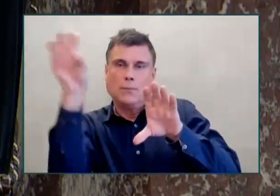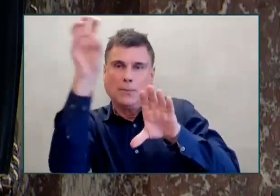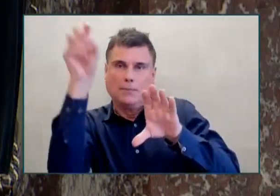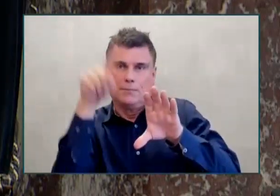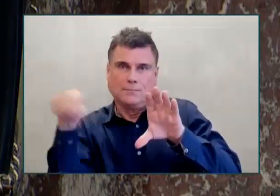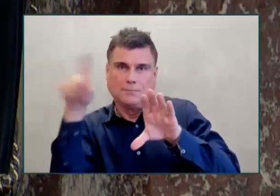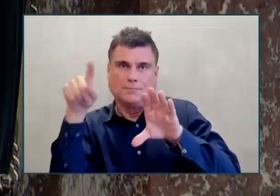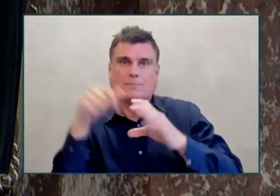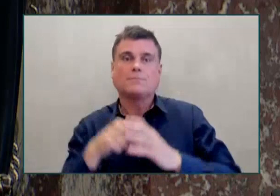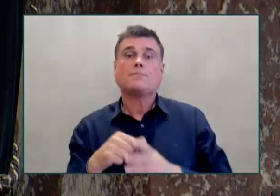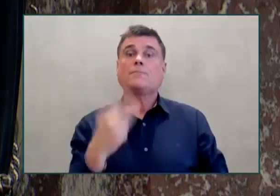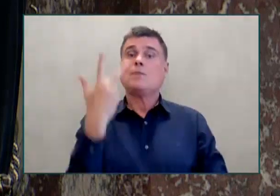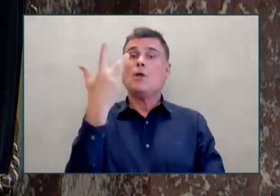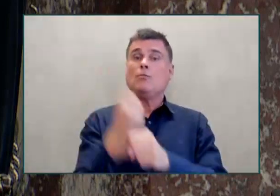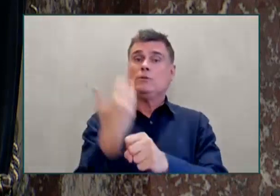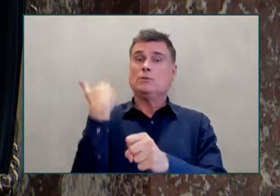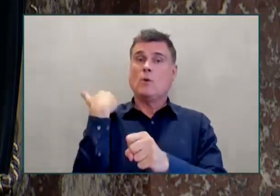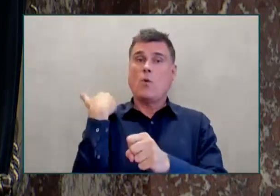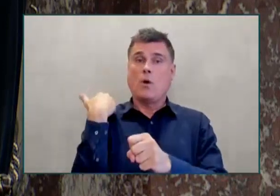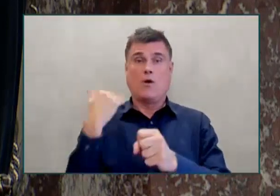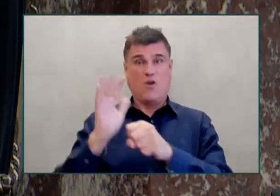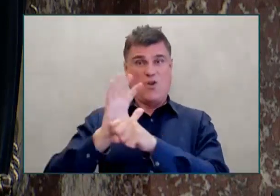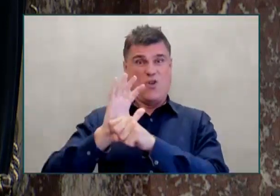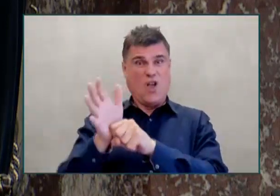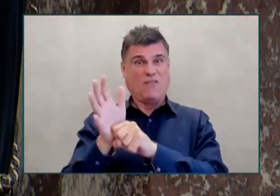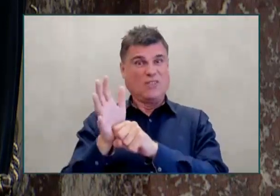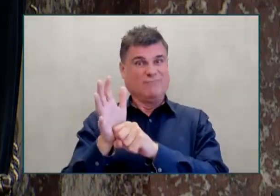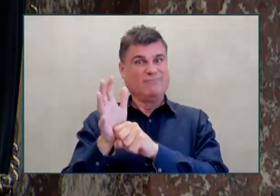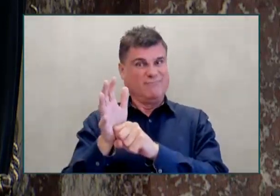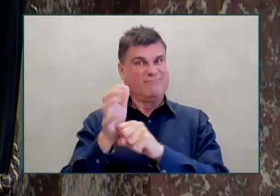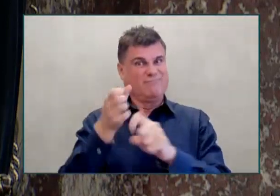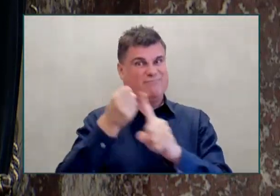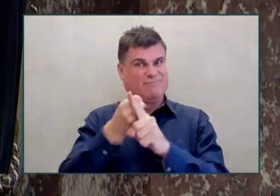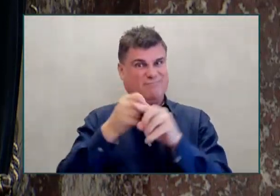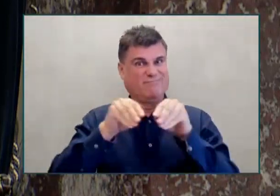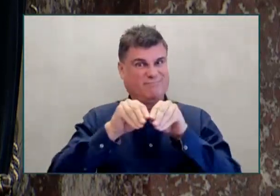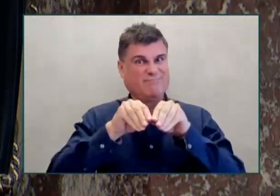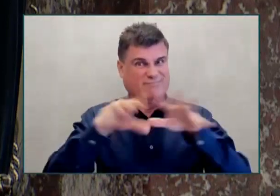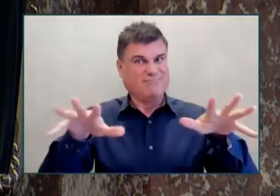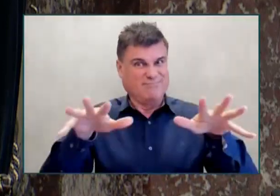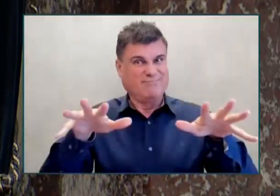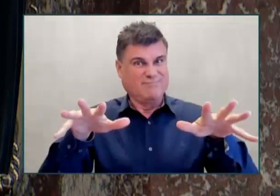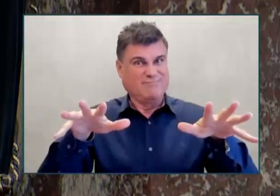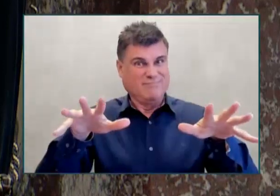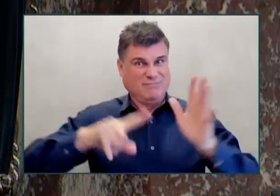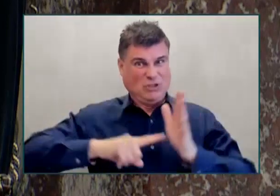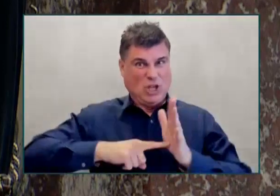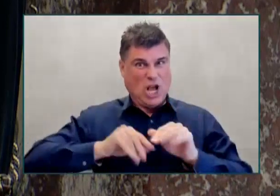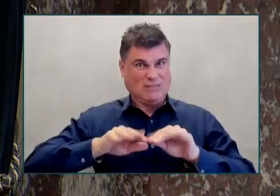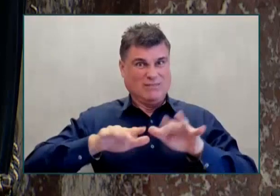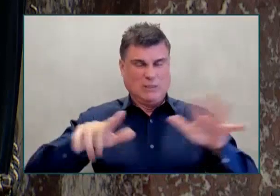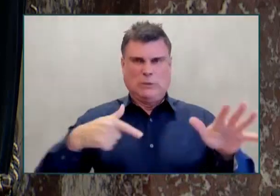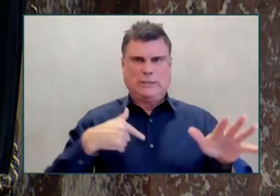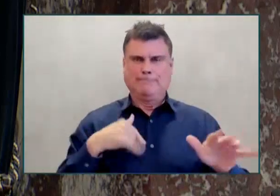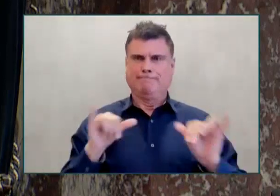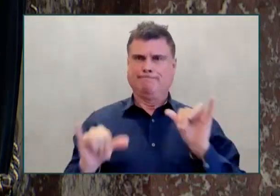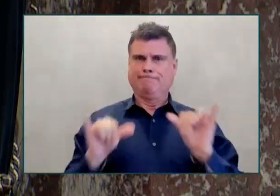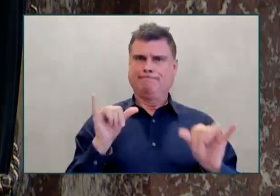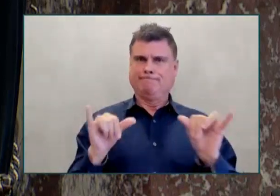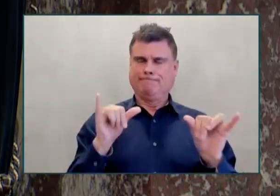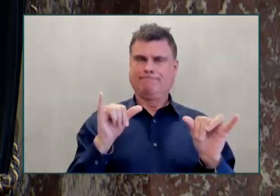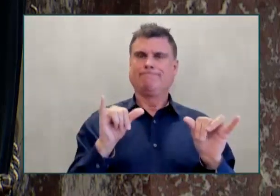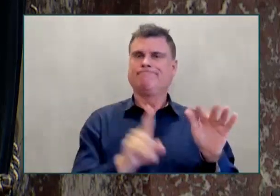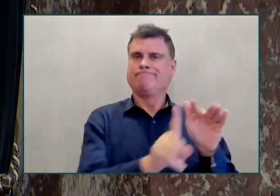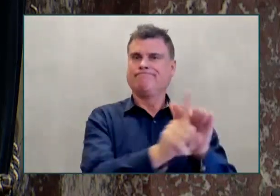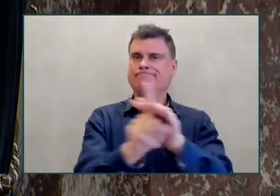the inequalities of our world into the daylight. Disproportionately, it was racialized workers who became ill and died because